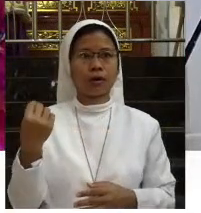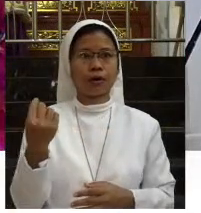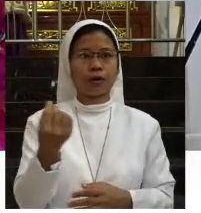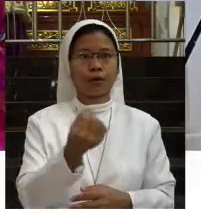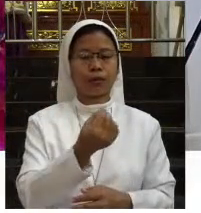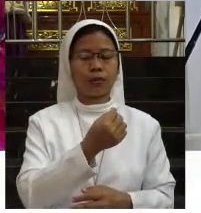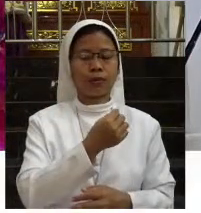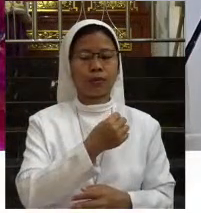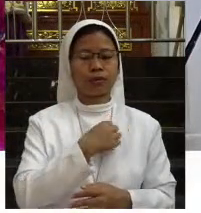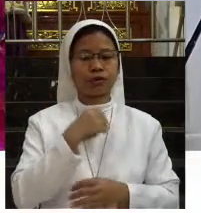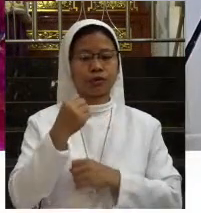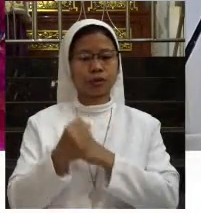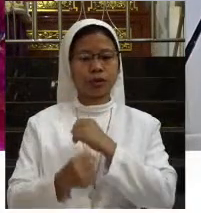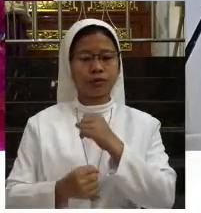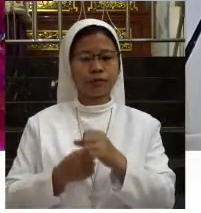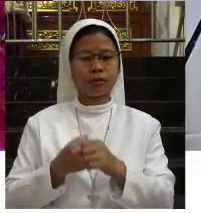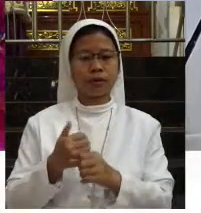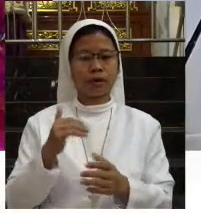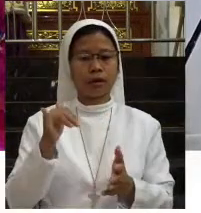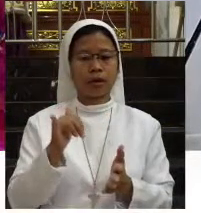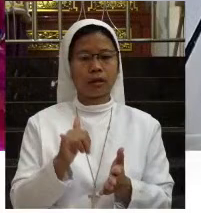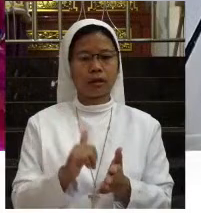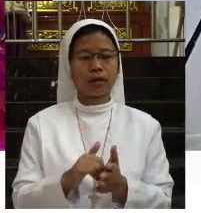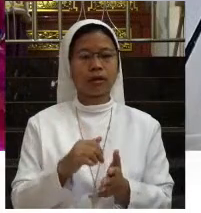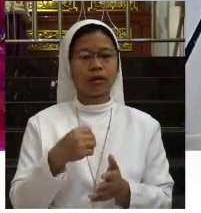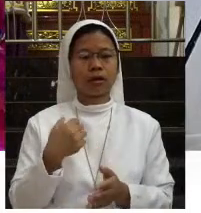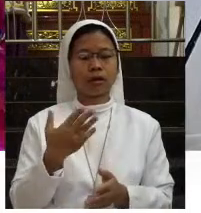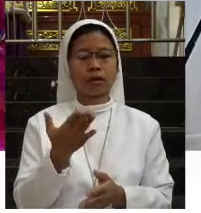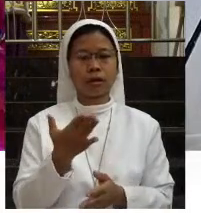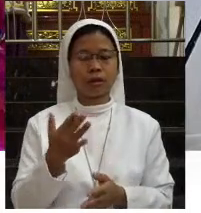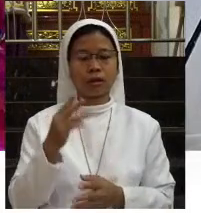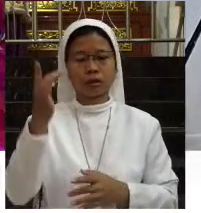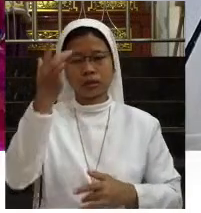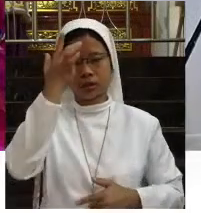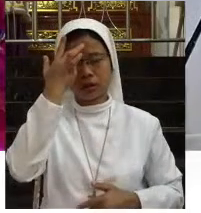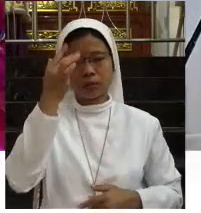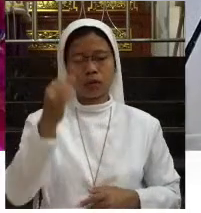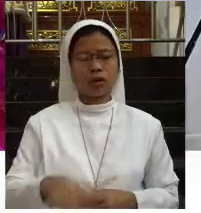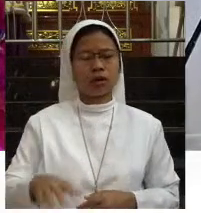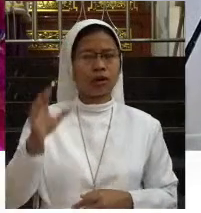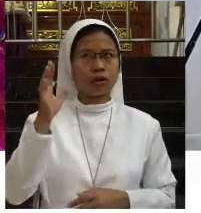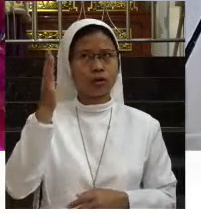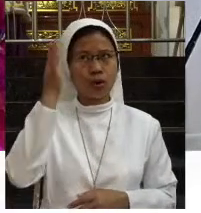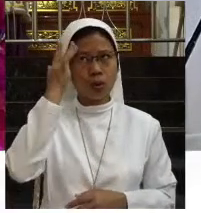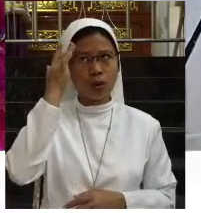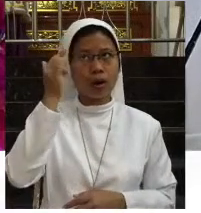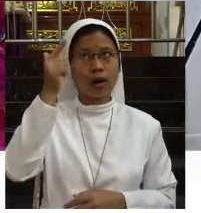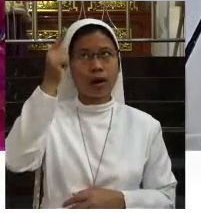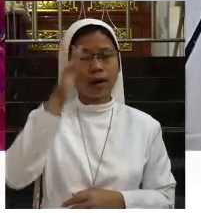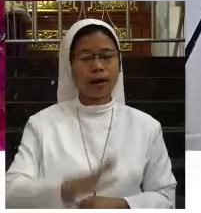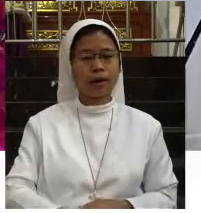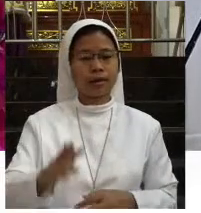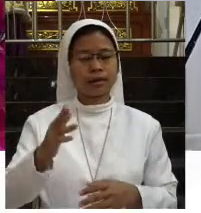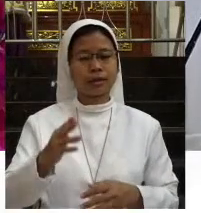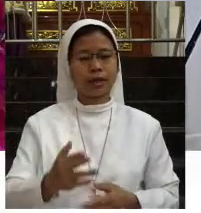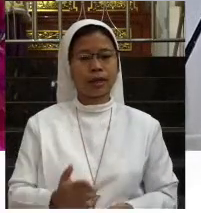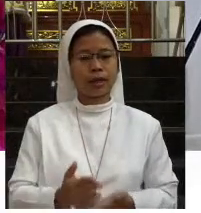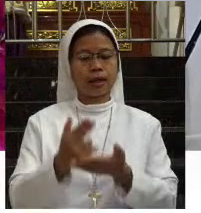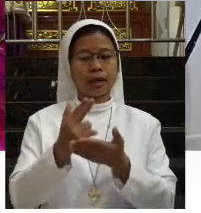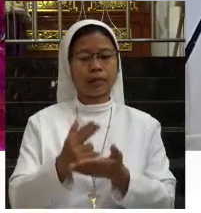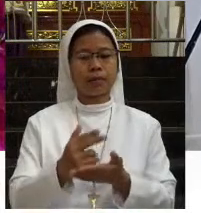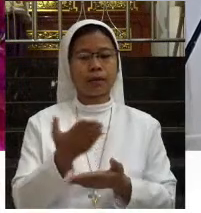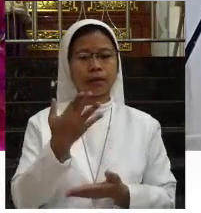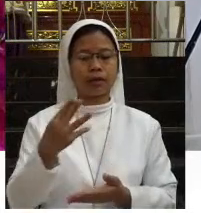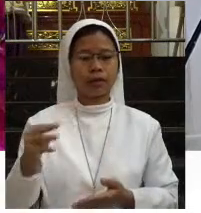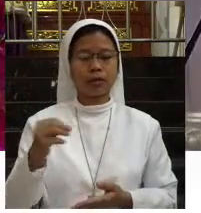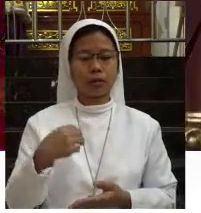of affliction, that they may also know the abundance of joy that God grants to sustain them,